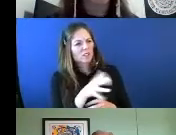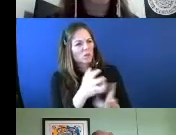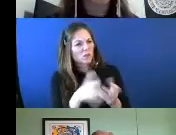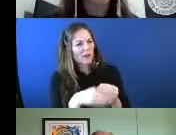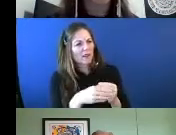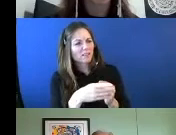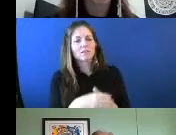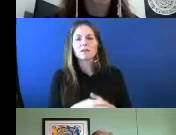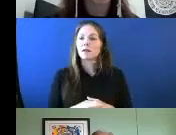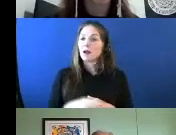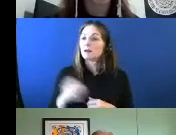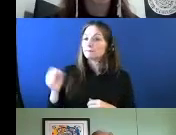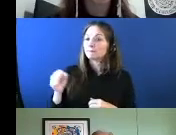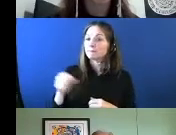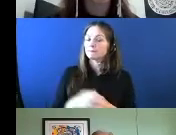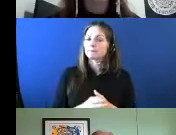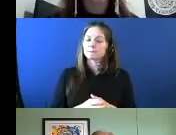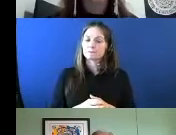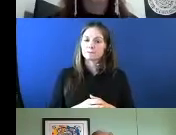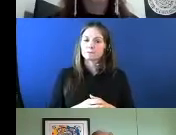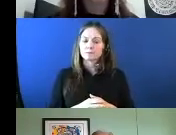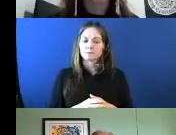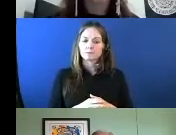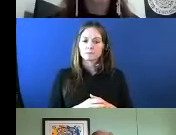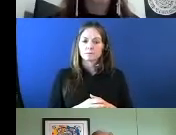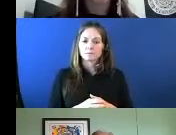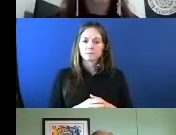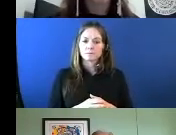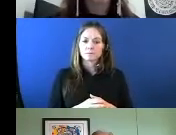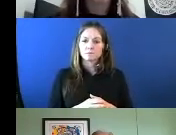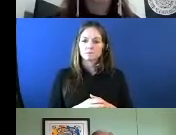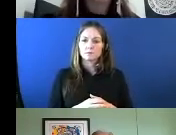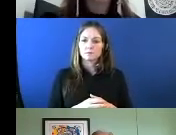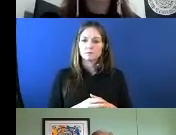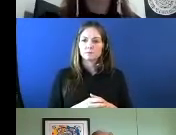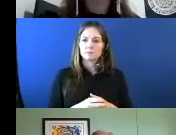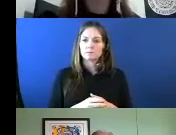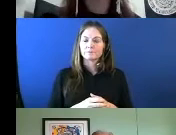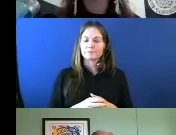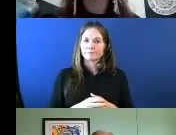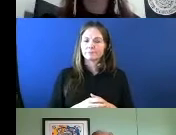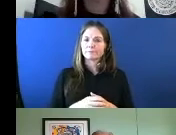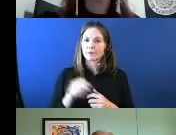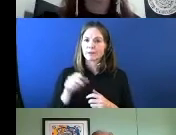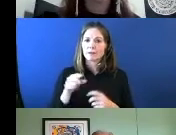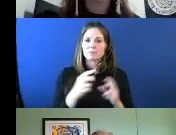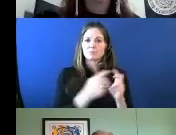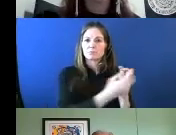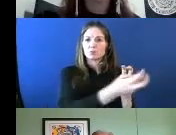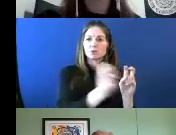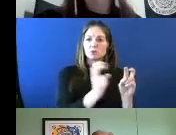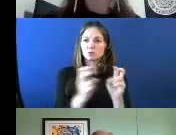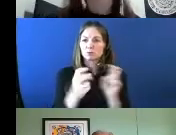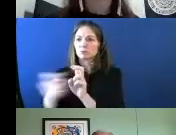Yeah, you know, one of the observations that I have when we do these circles is